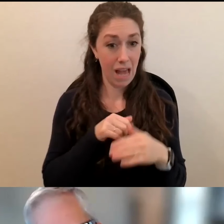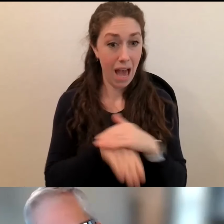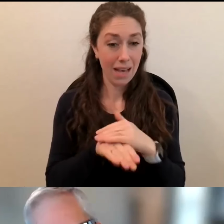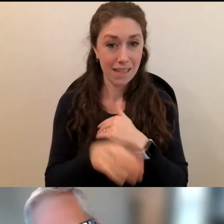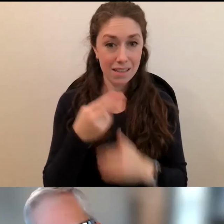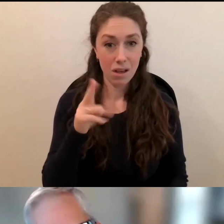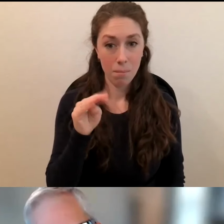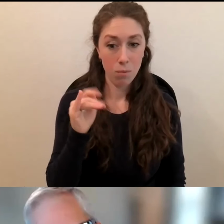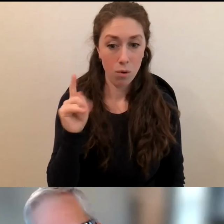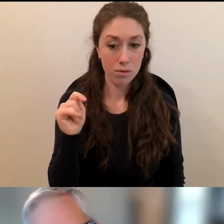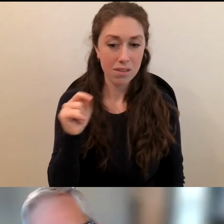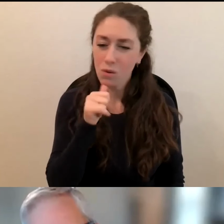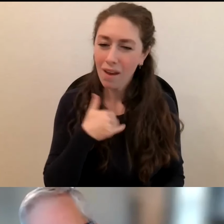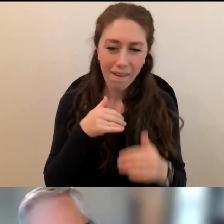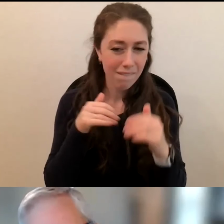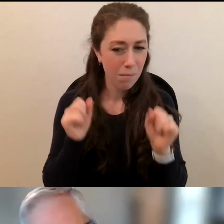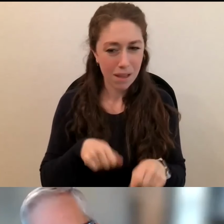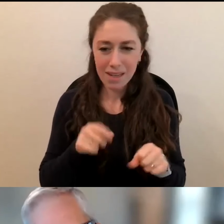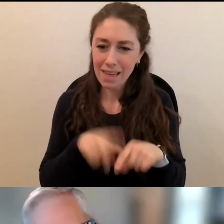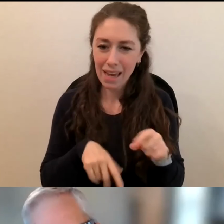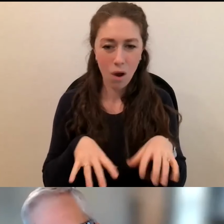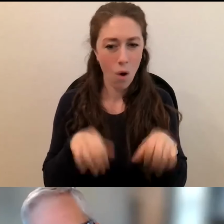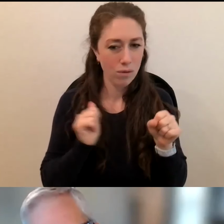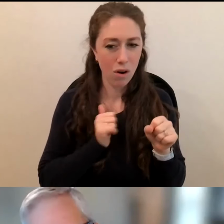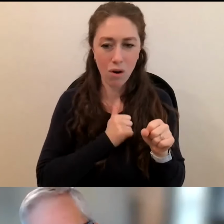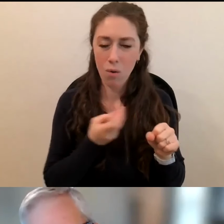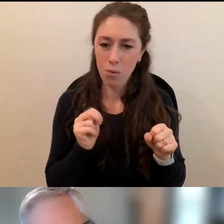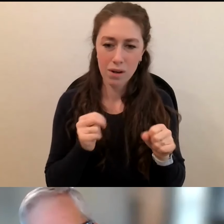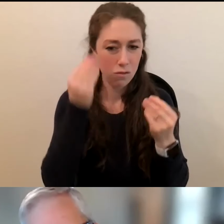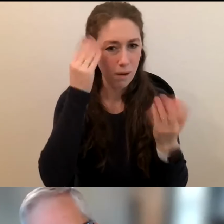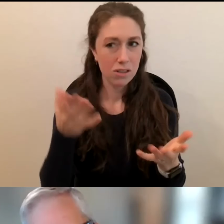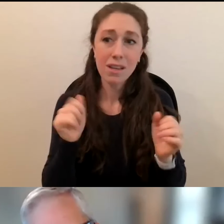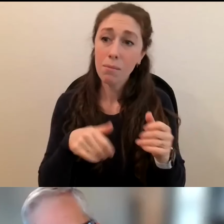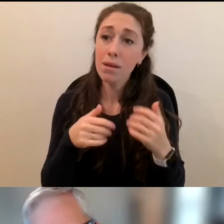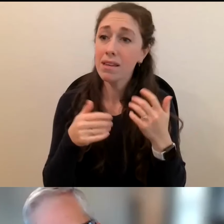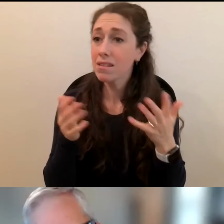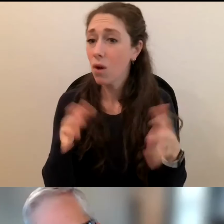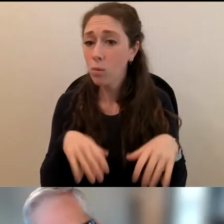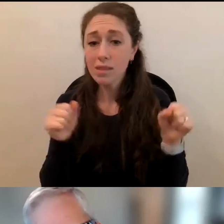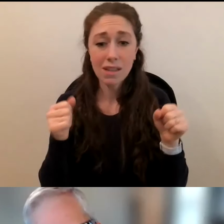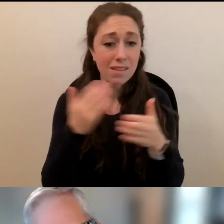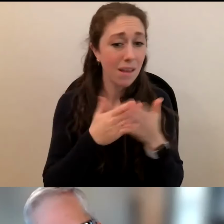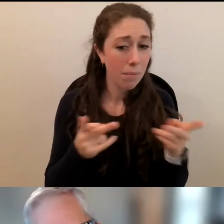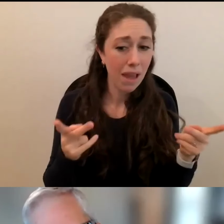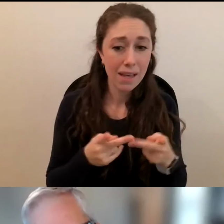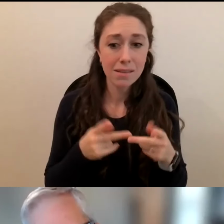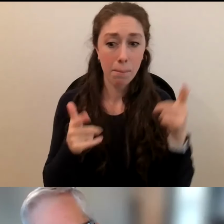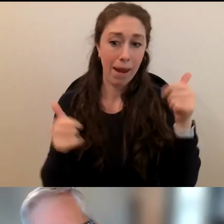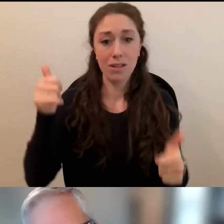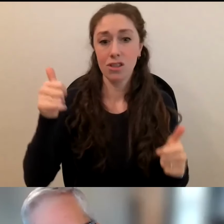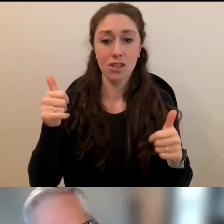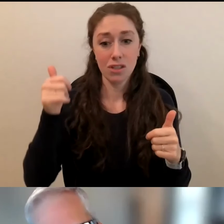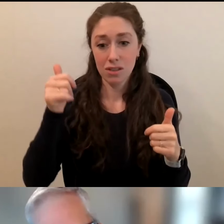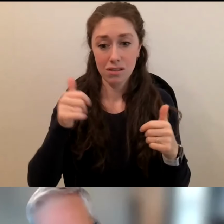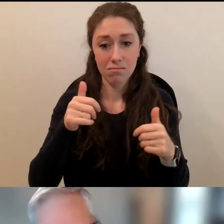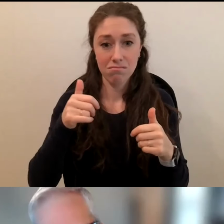the ability to host their own information, it could be hosted somewhere at a major institution like the Unit